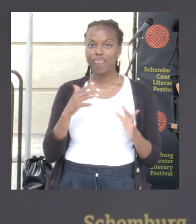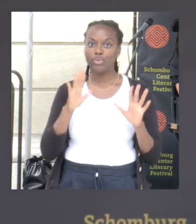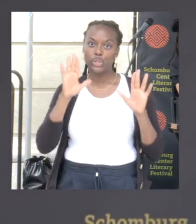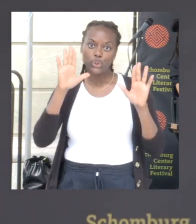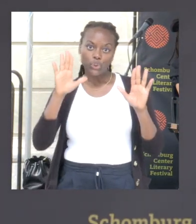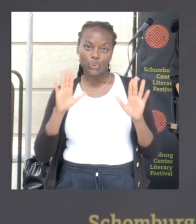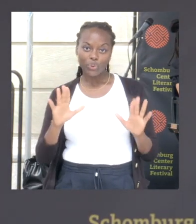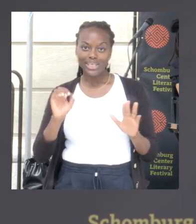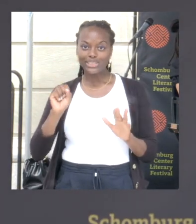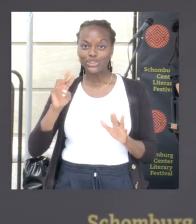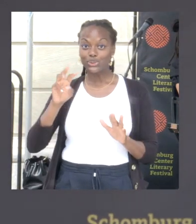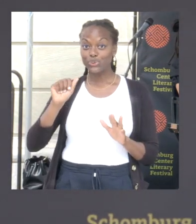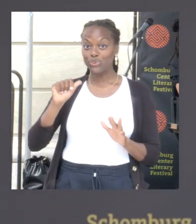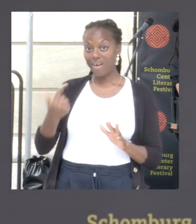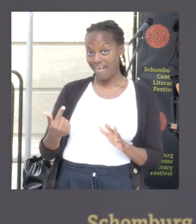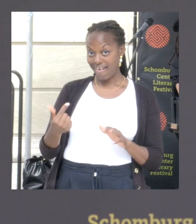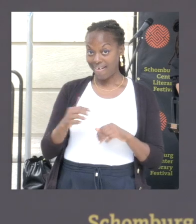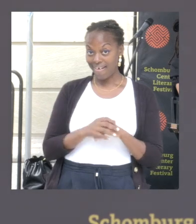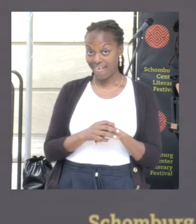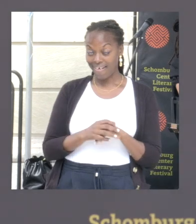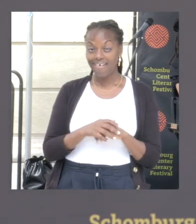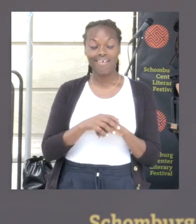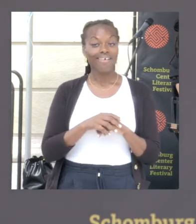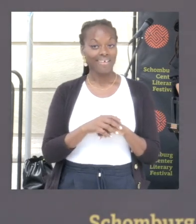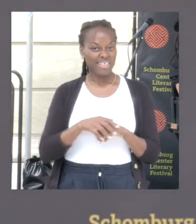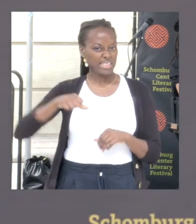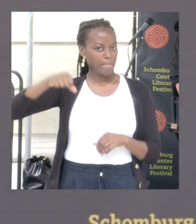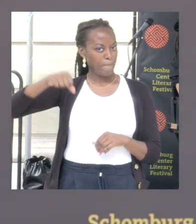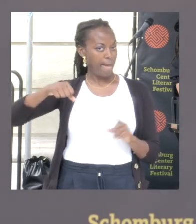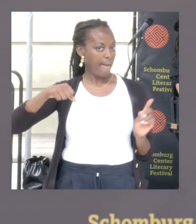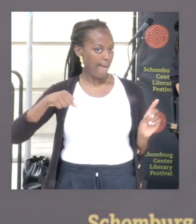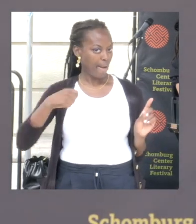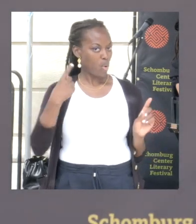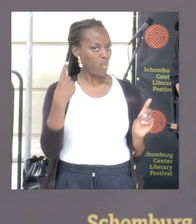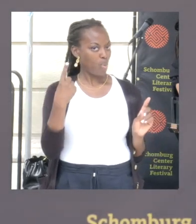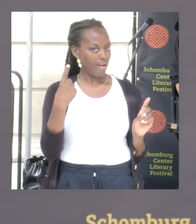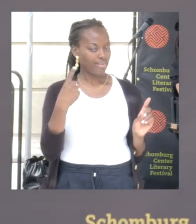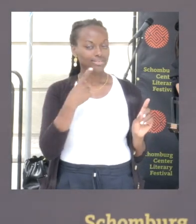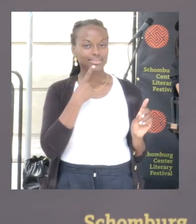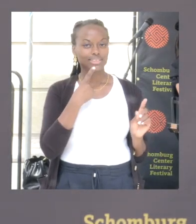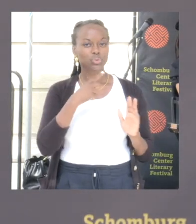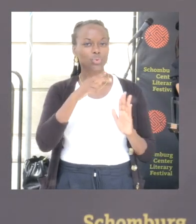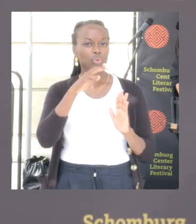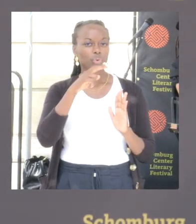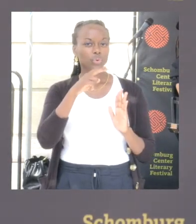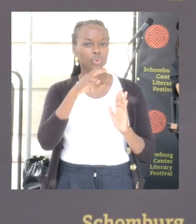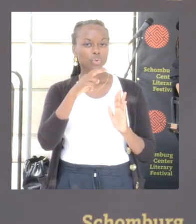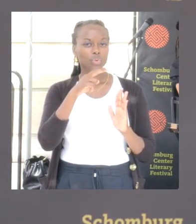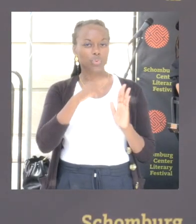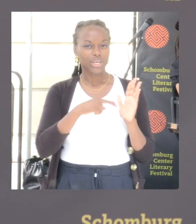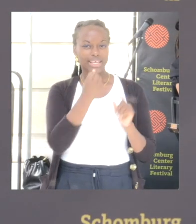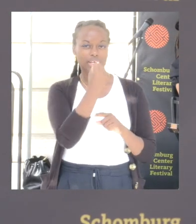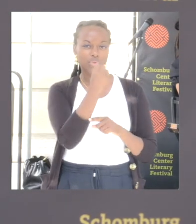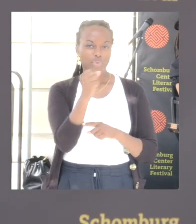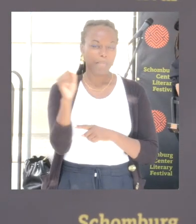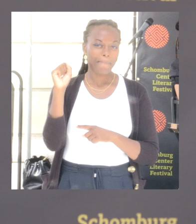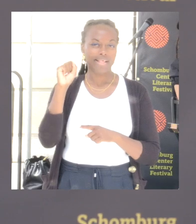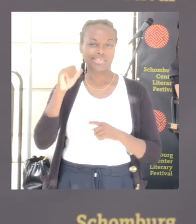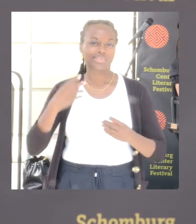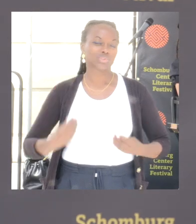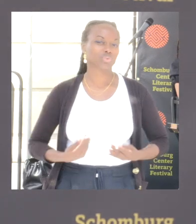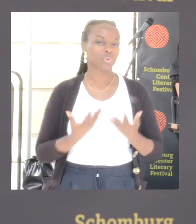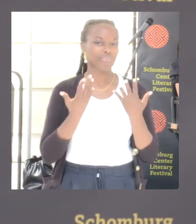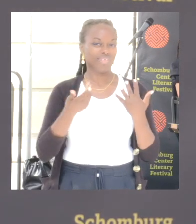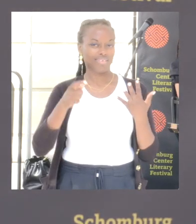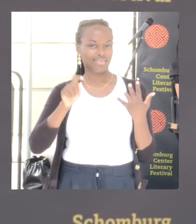is one of those things. It says reading rebellious, joyful, necessary. So after coming off of a season where reading has really been